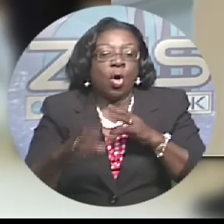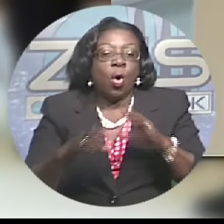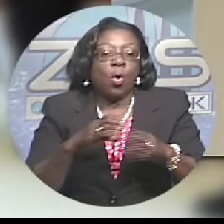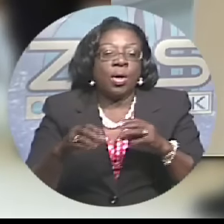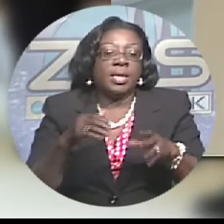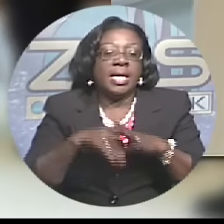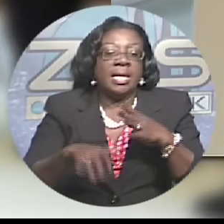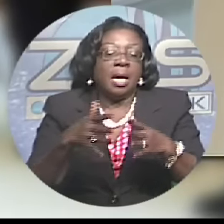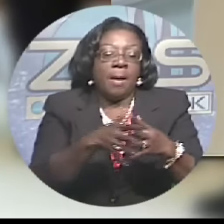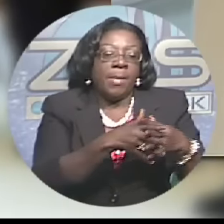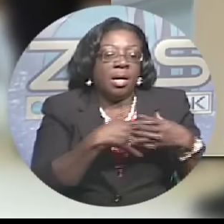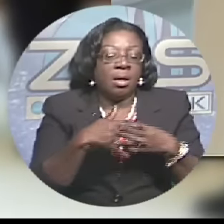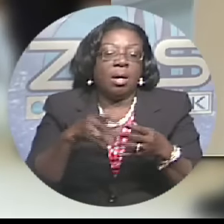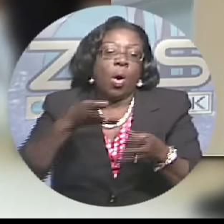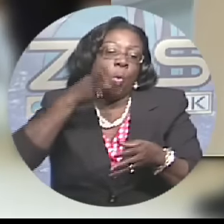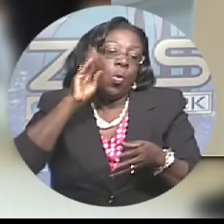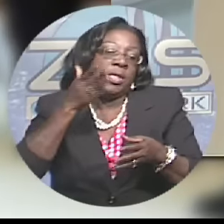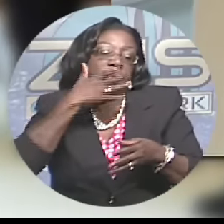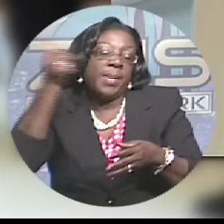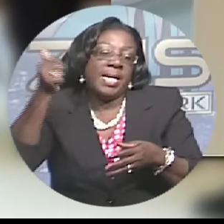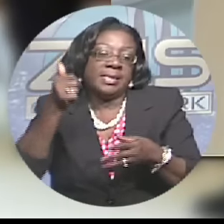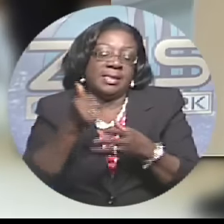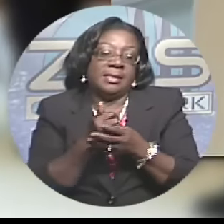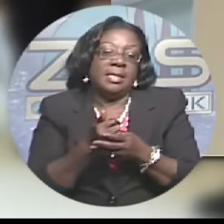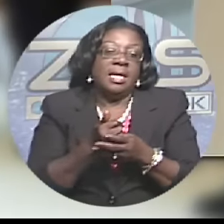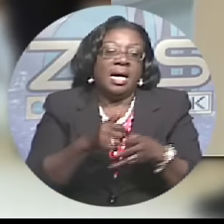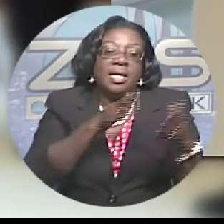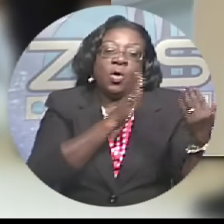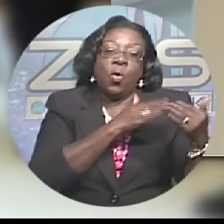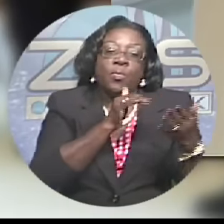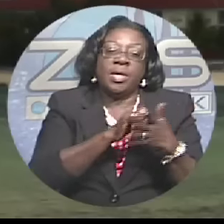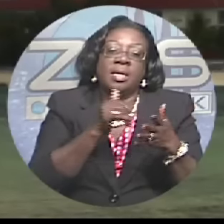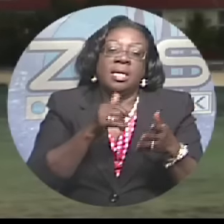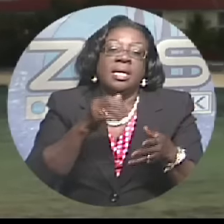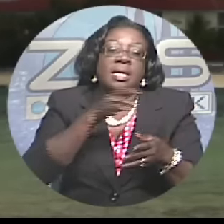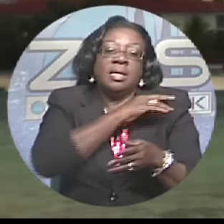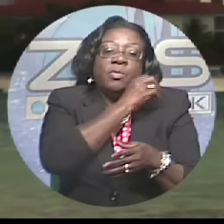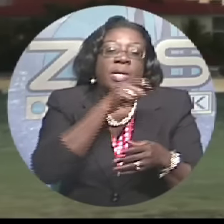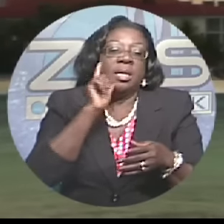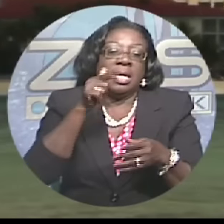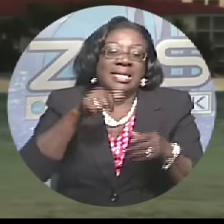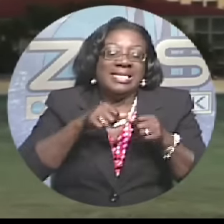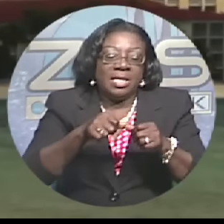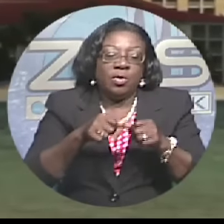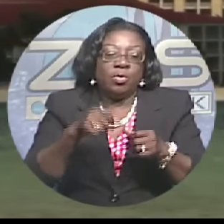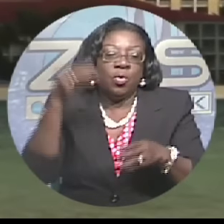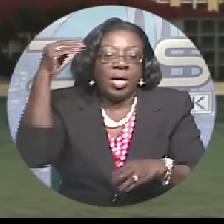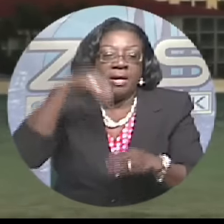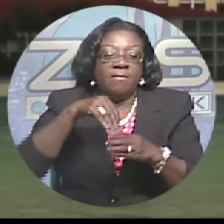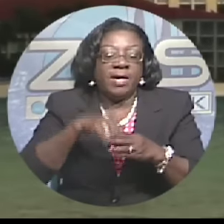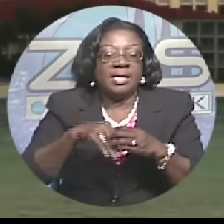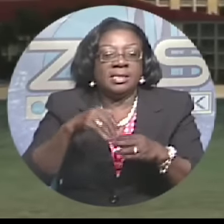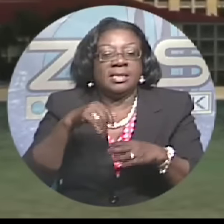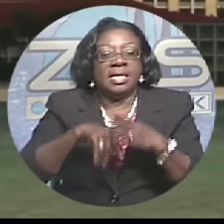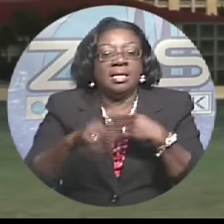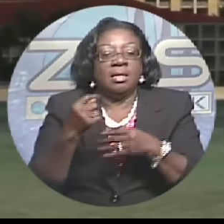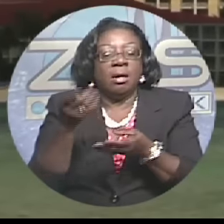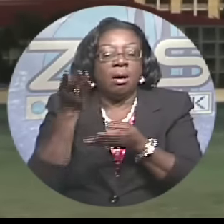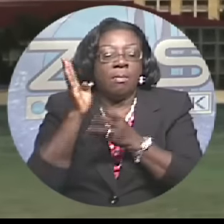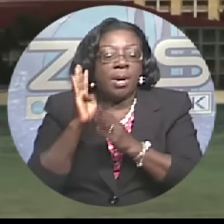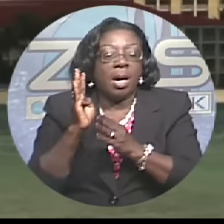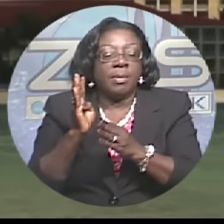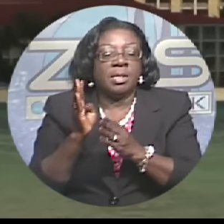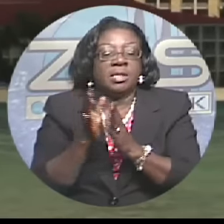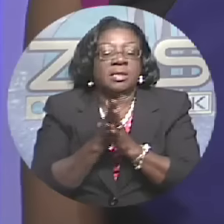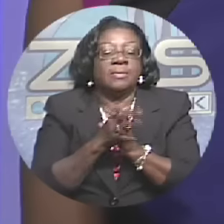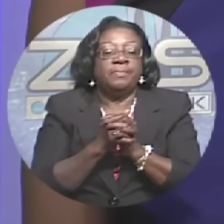country, D'Aigle thinks he will, and in fact hopes they can convince him to continue investing in the Bahamas. Clint Watson,